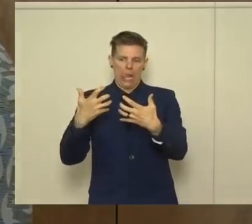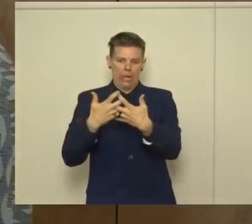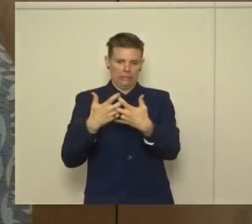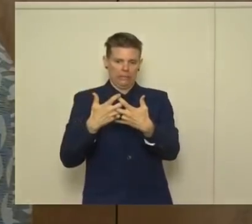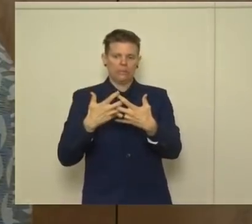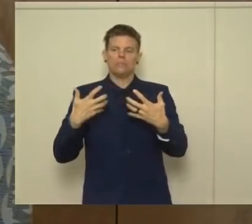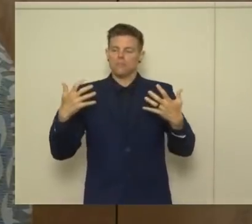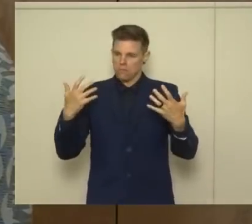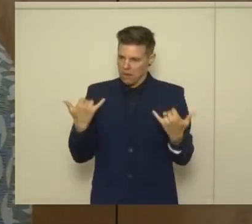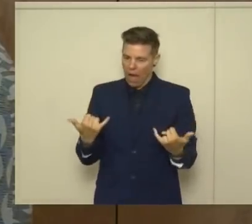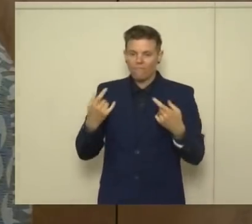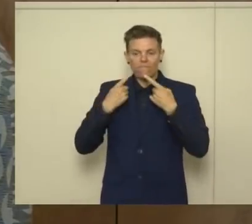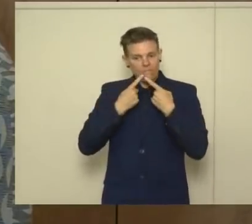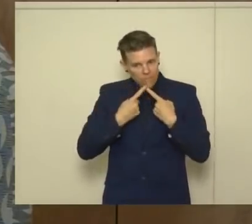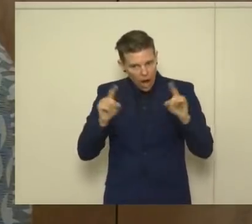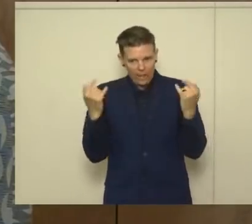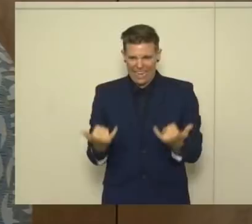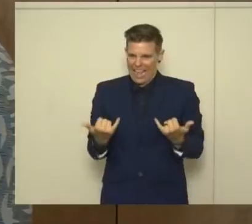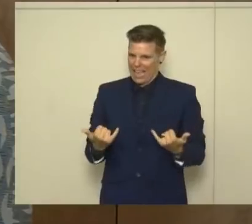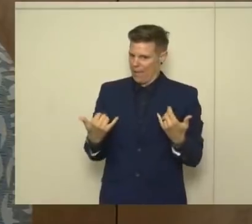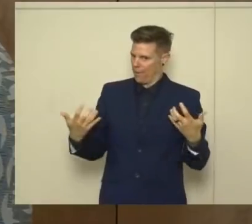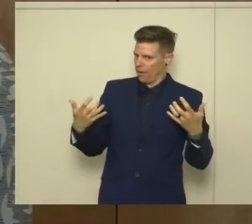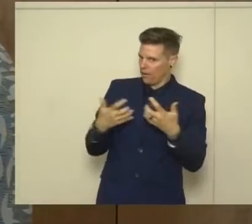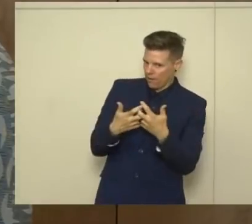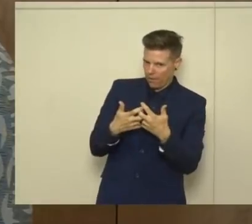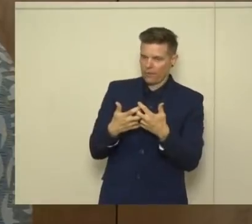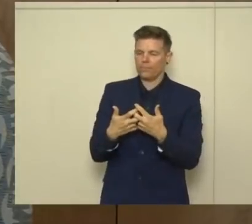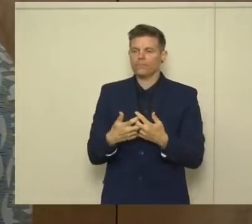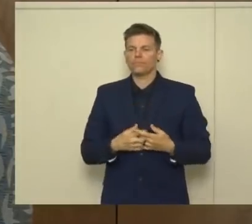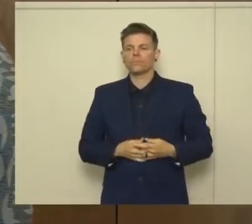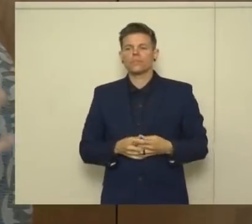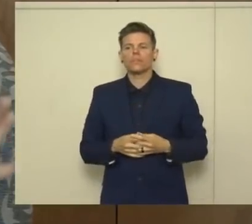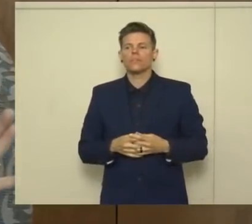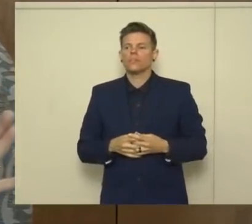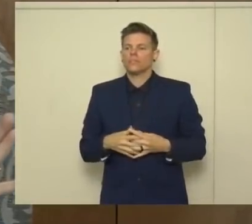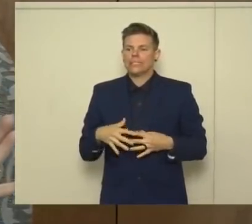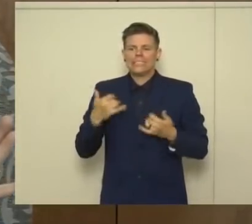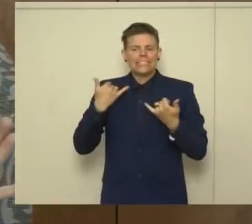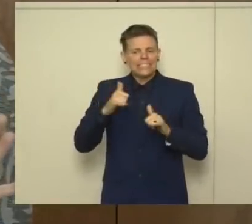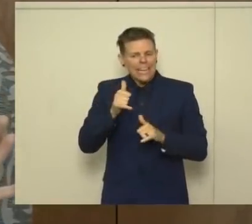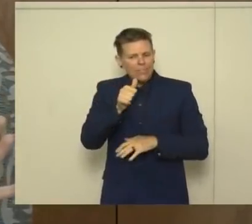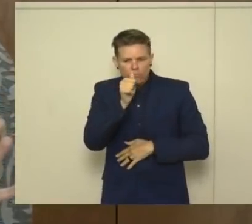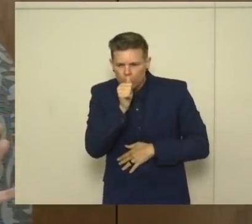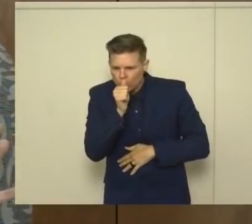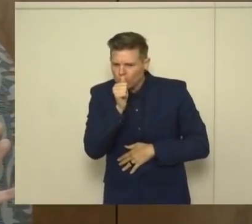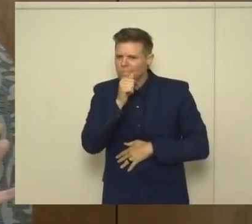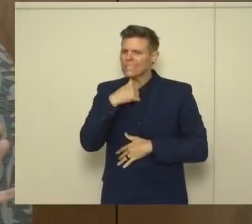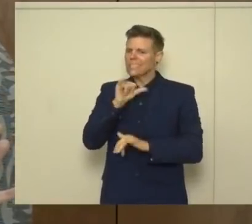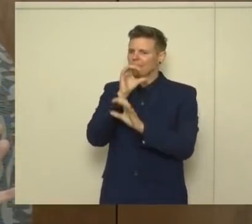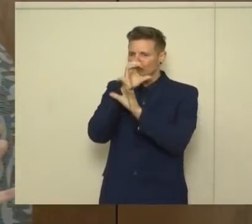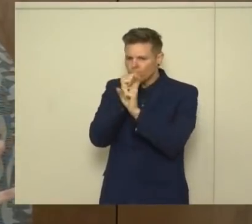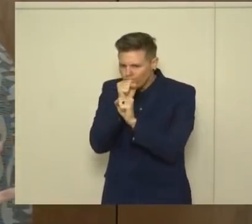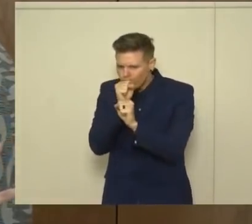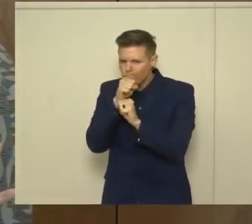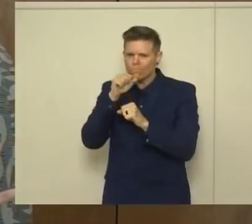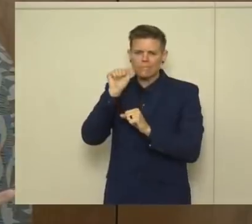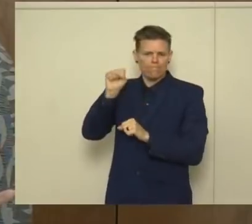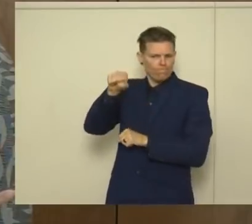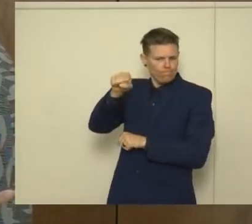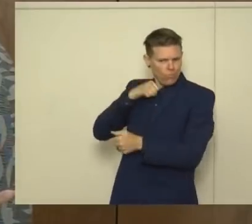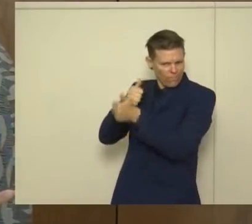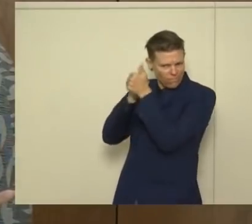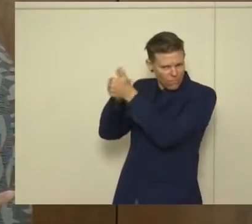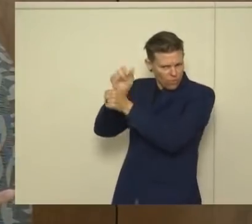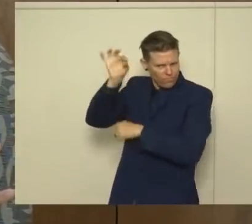safe, secure system that meets all the federal and state requirements, but allows contact tracers to have access to information in a